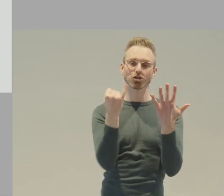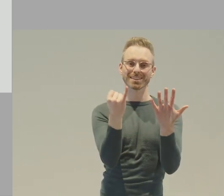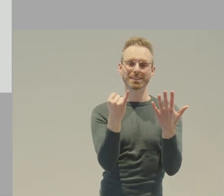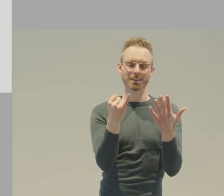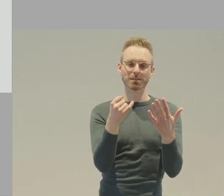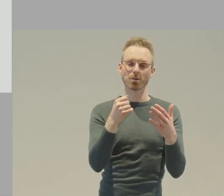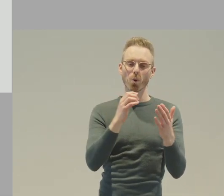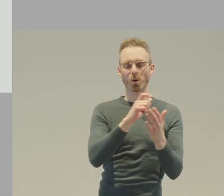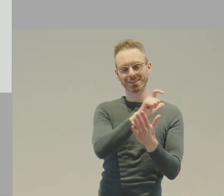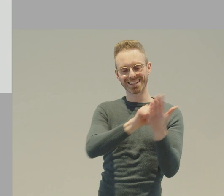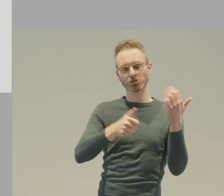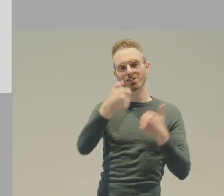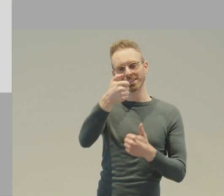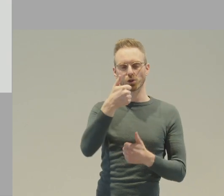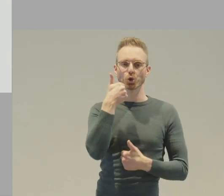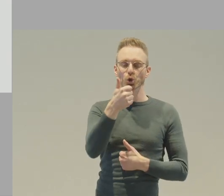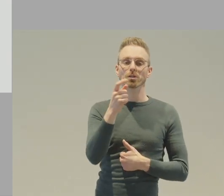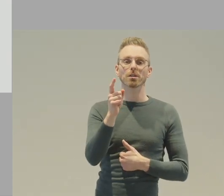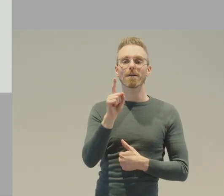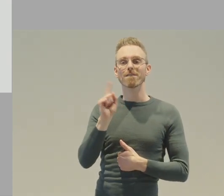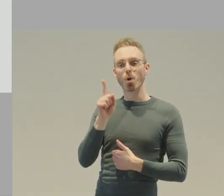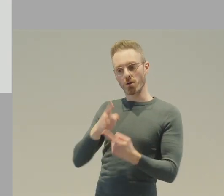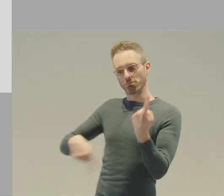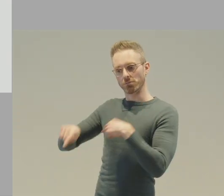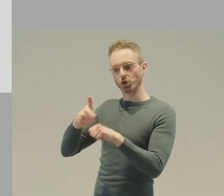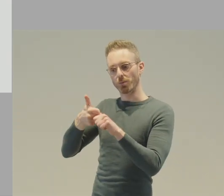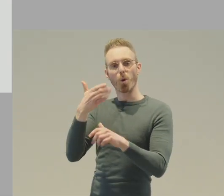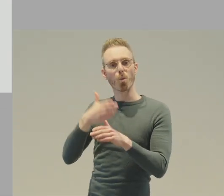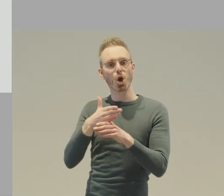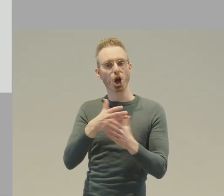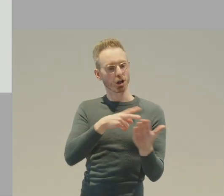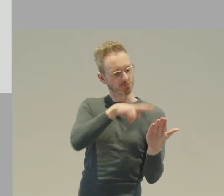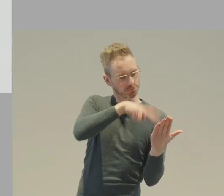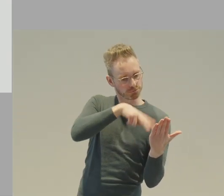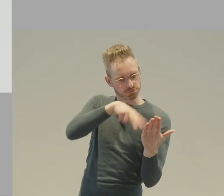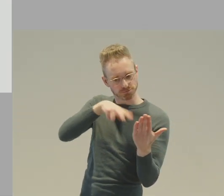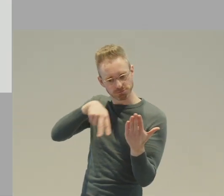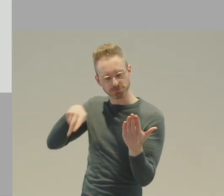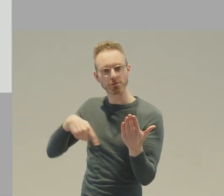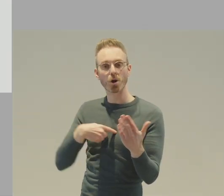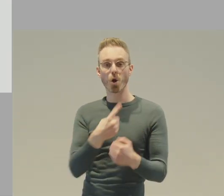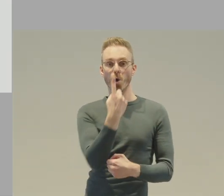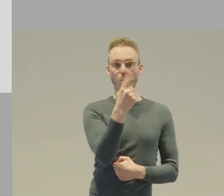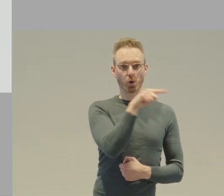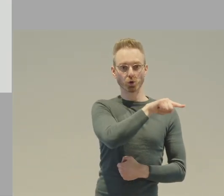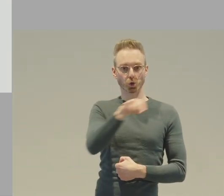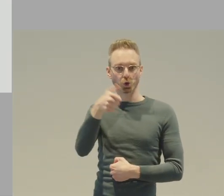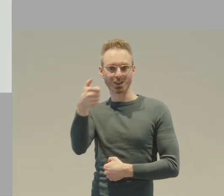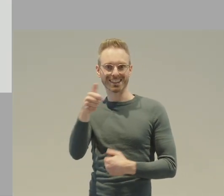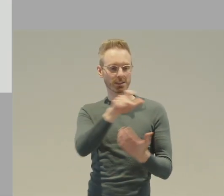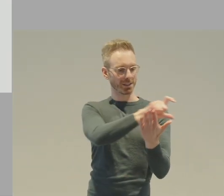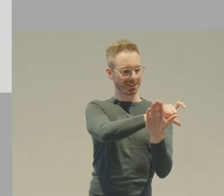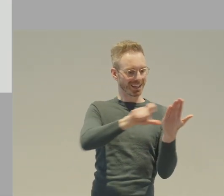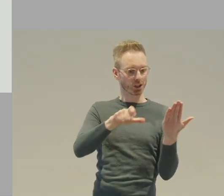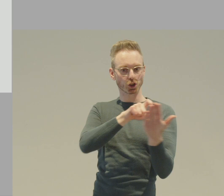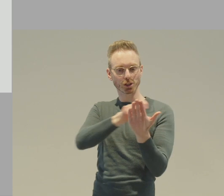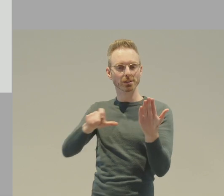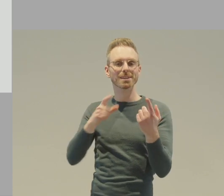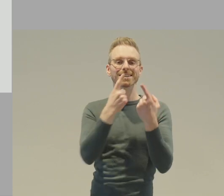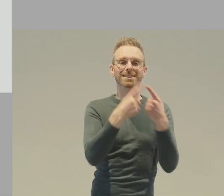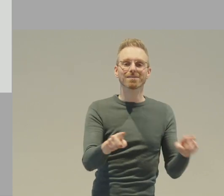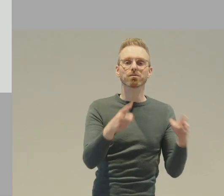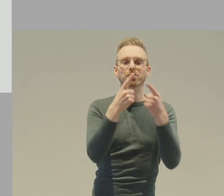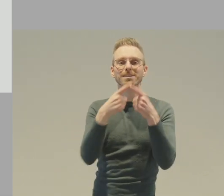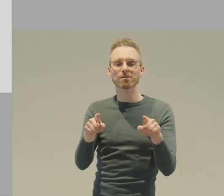here. There are examples 1 to 6 give different types of support workers. I often try and pull from them, so that can kind of help me get it in